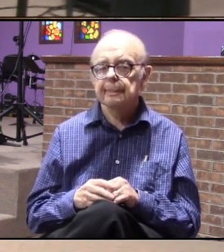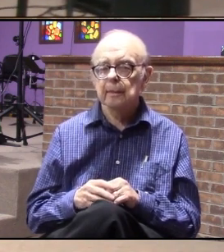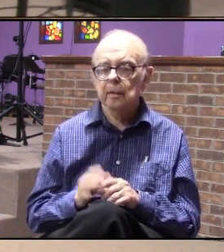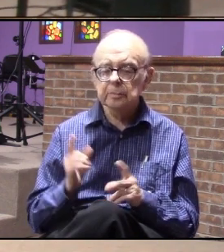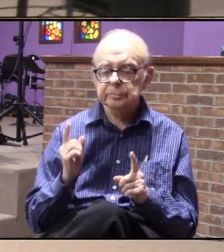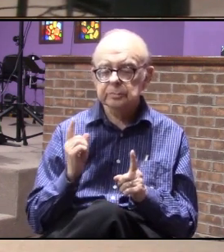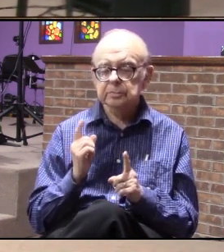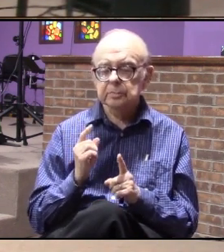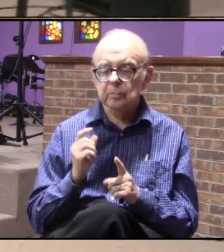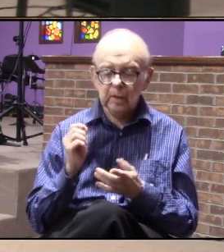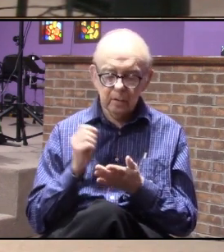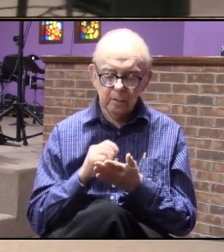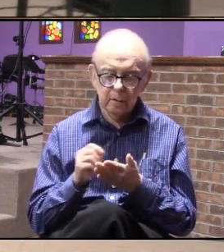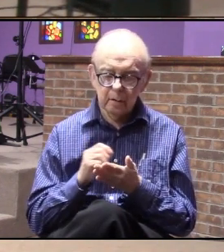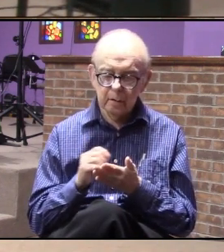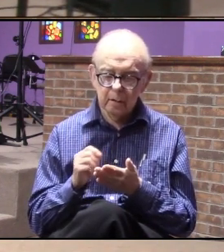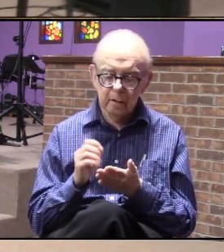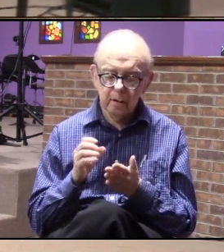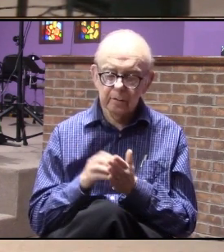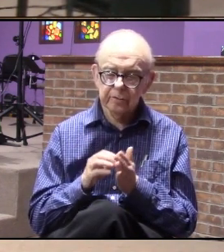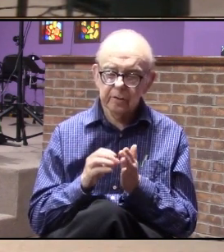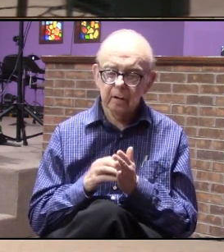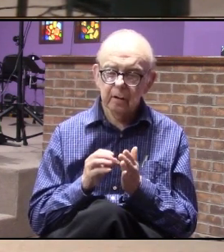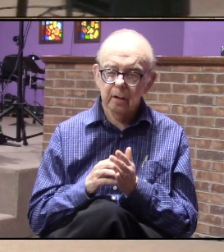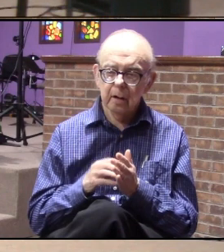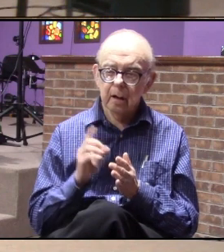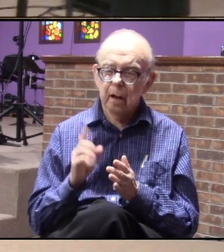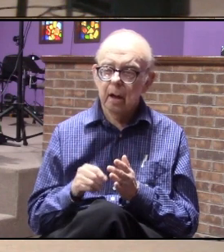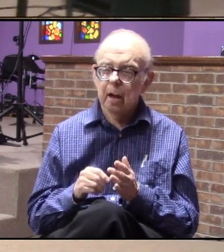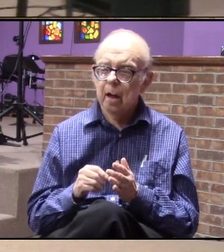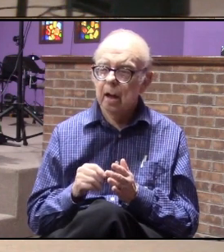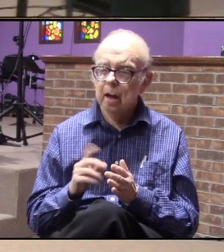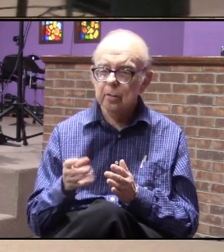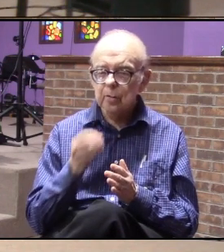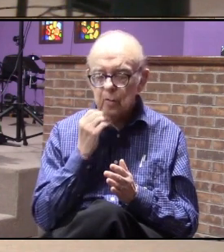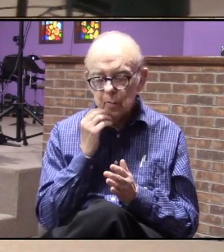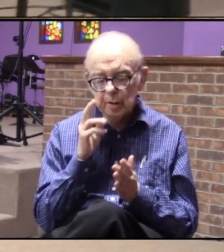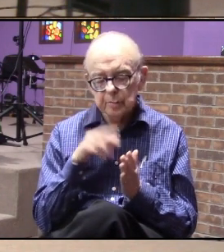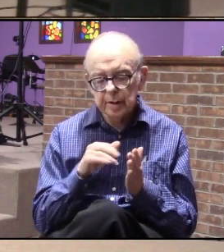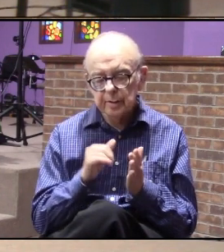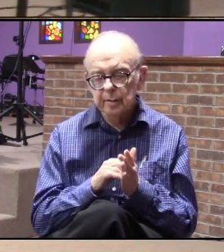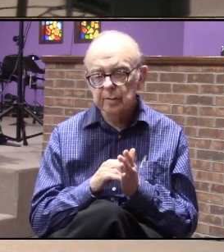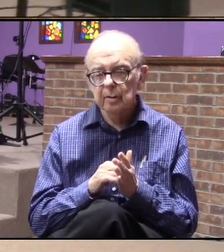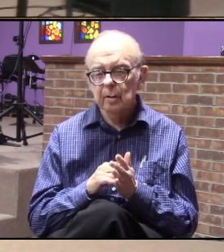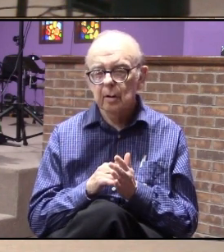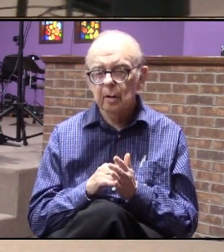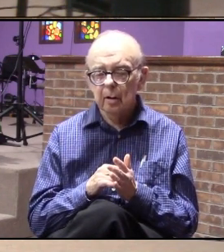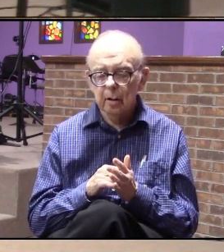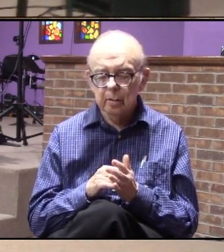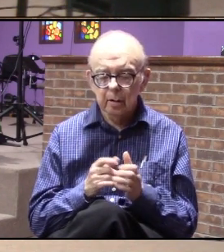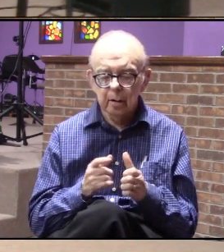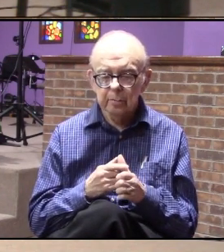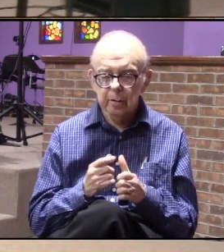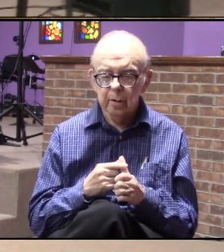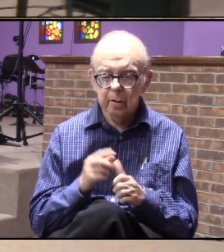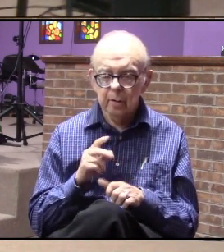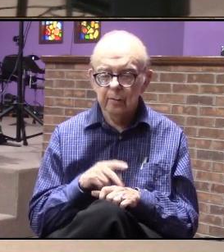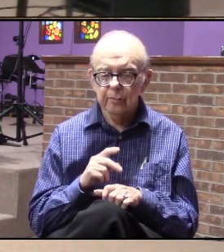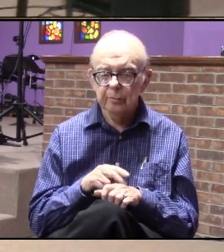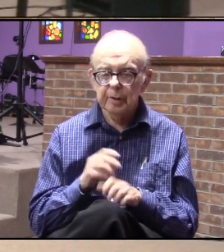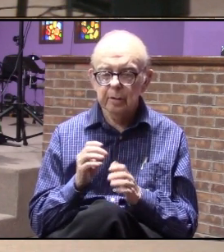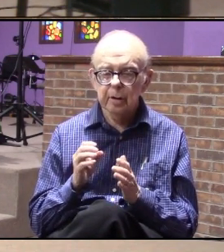write this down, this chapter, and I need you to go home and read it. It's in 1 Peter chapter